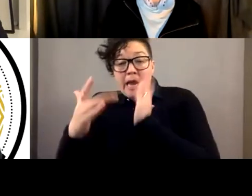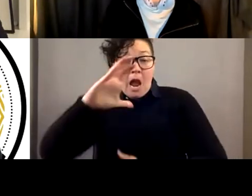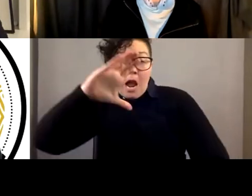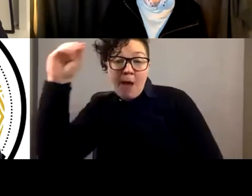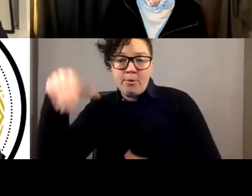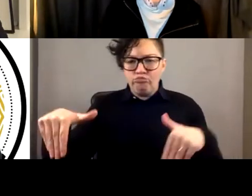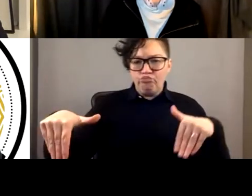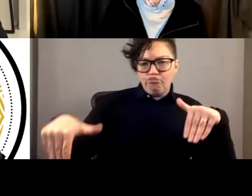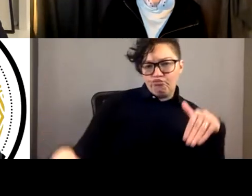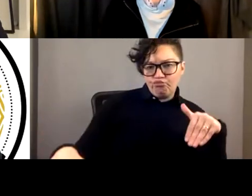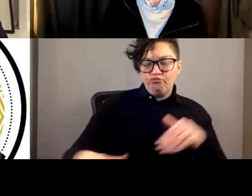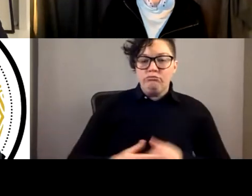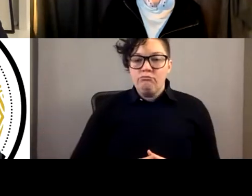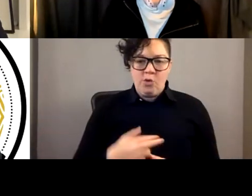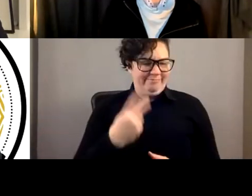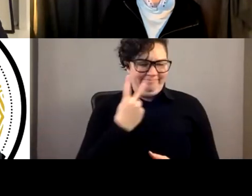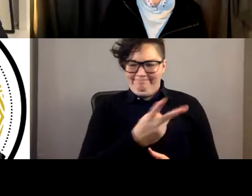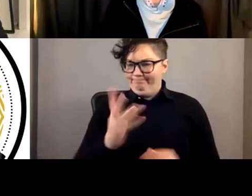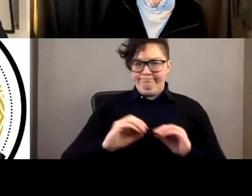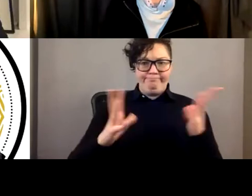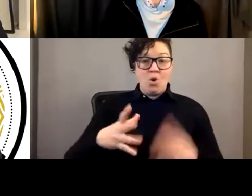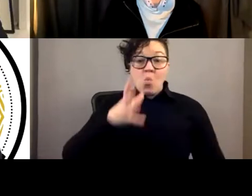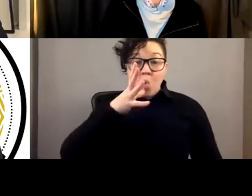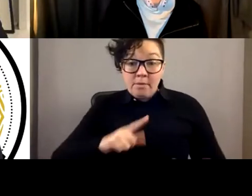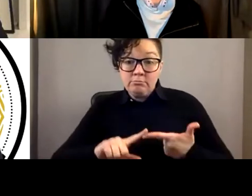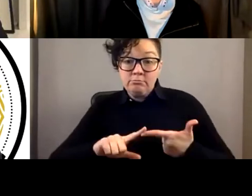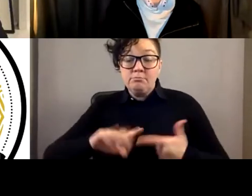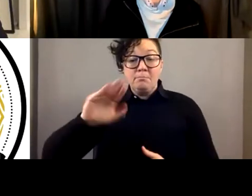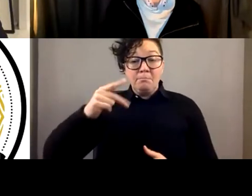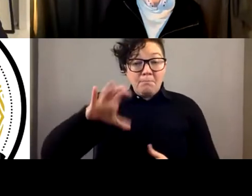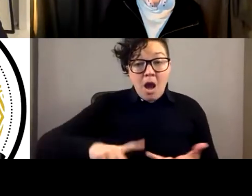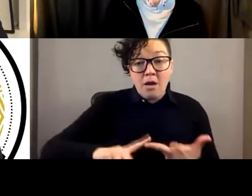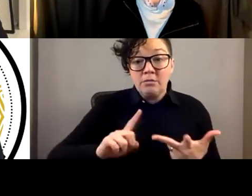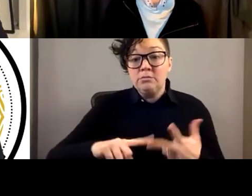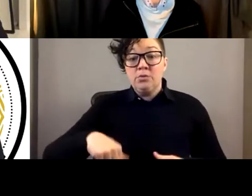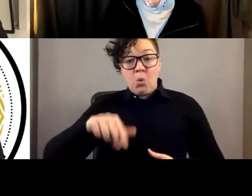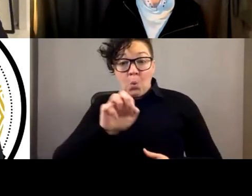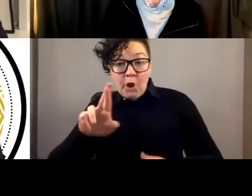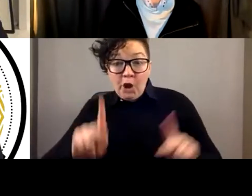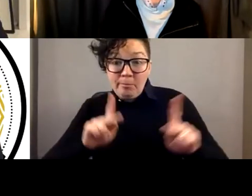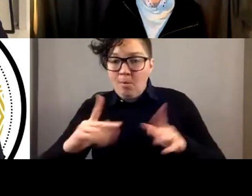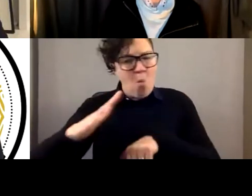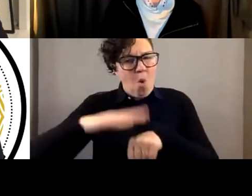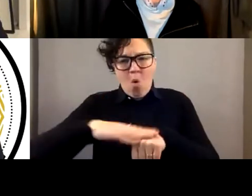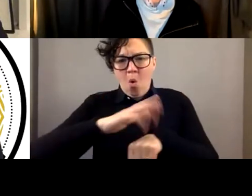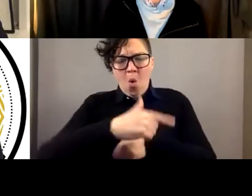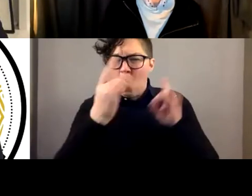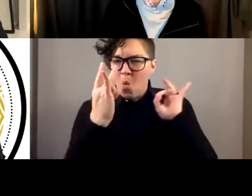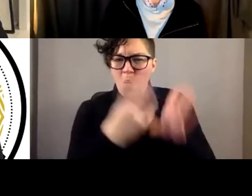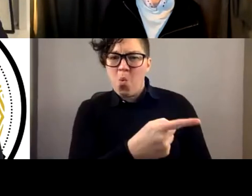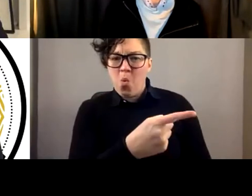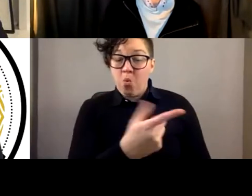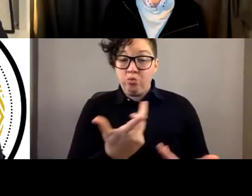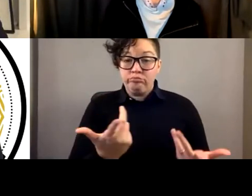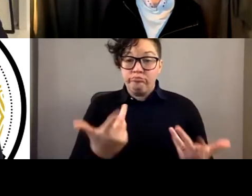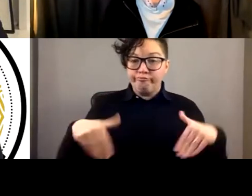internet commentary that women, people of color, queer folk, and others have been warning us about for years. Did we know exactly